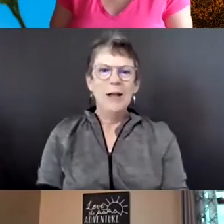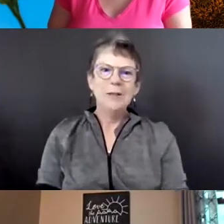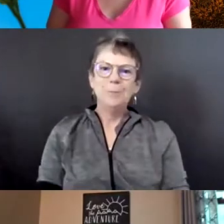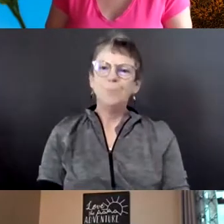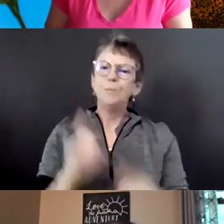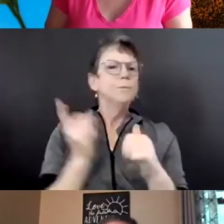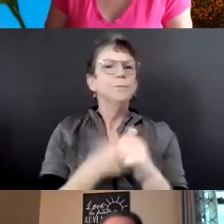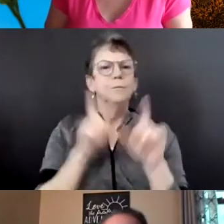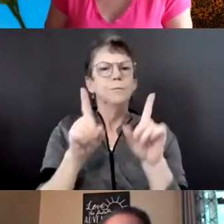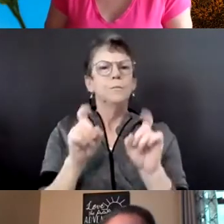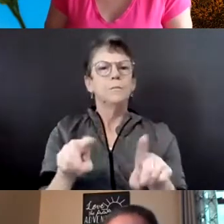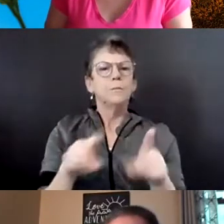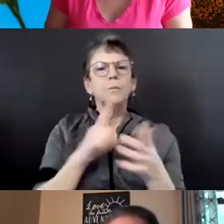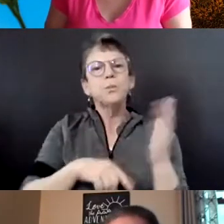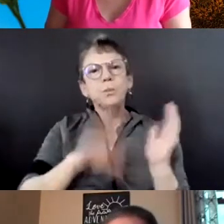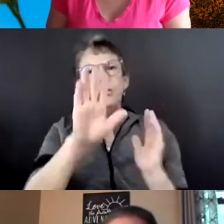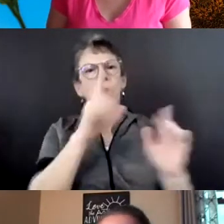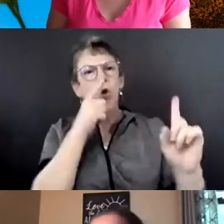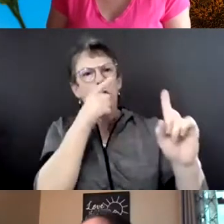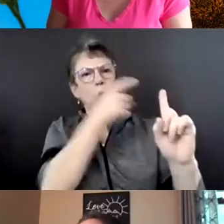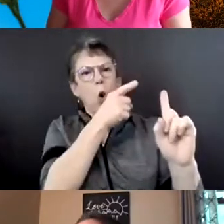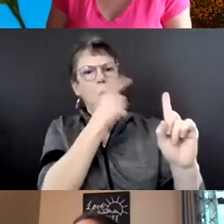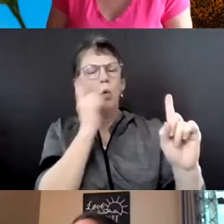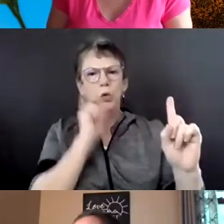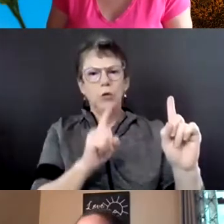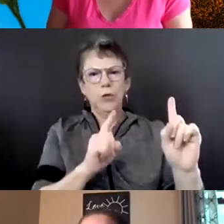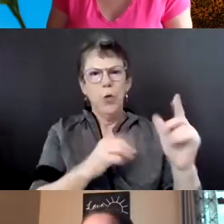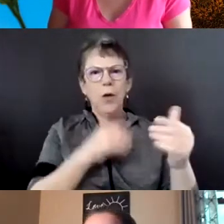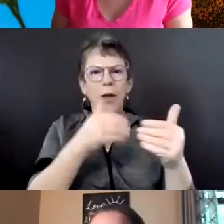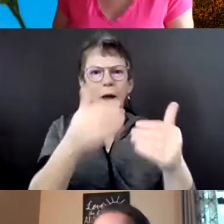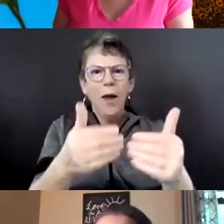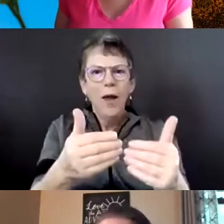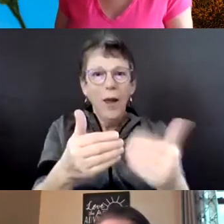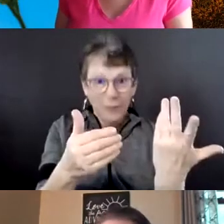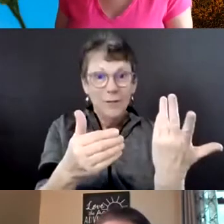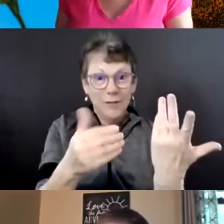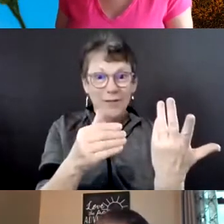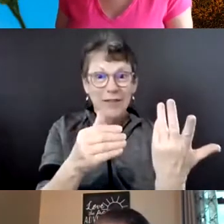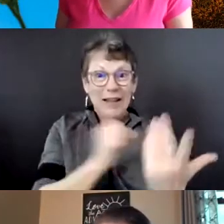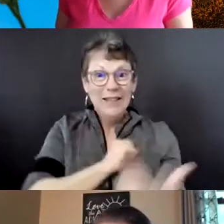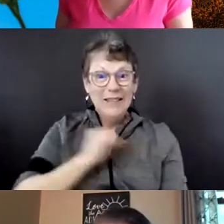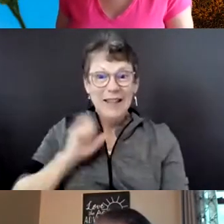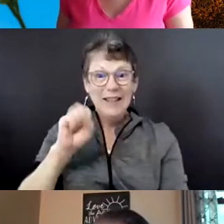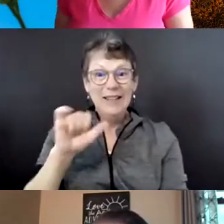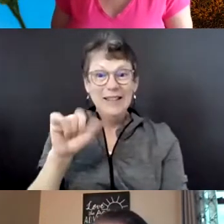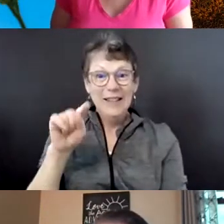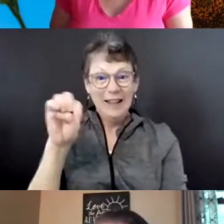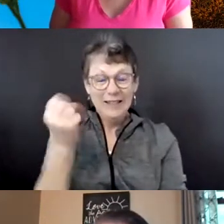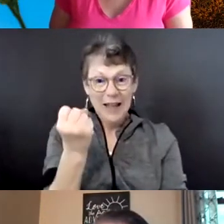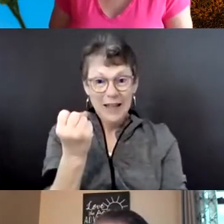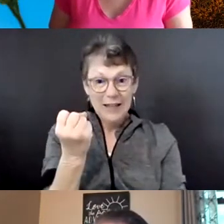what are your goals for the upcoming session? Senator Sykes, do you want to take that one first? Sure. So we